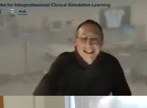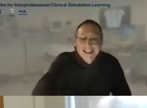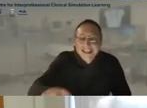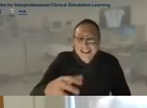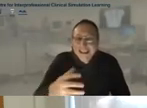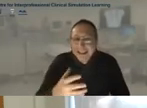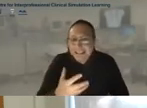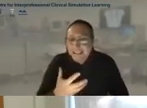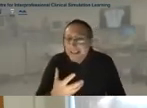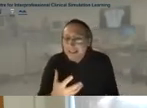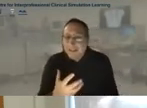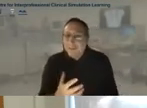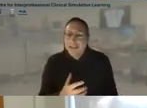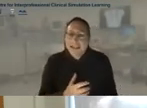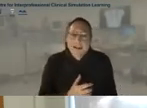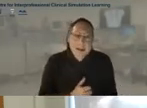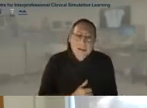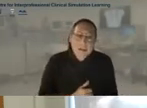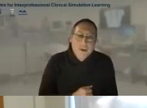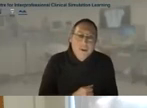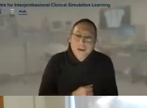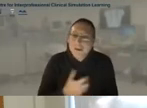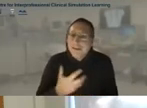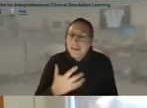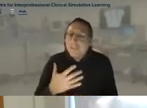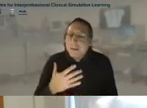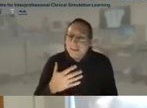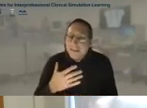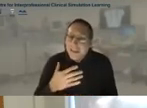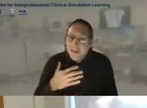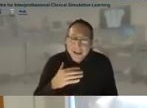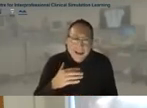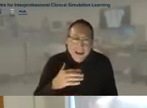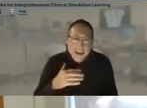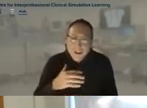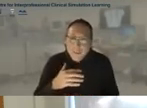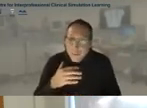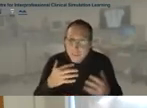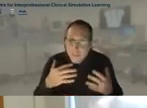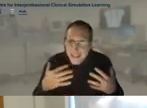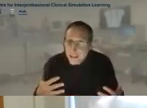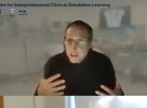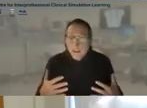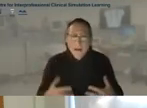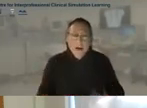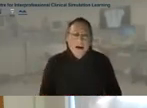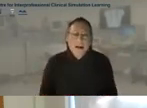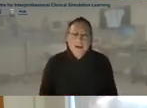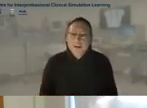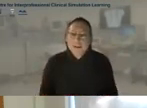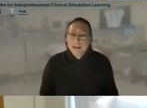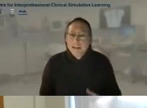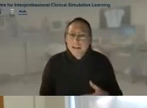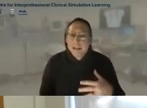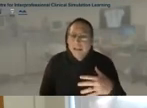think the success of this project, though, isn't the numbers, you know, though the potential here